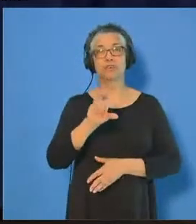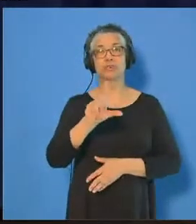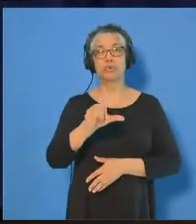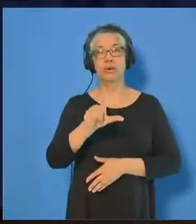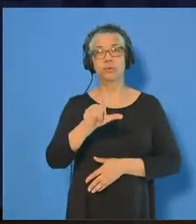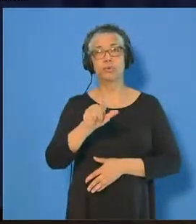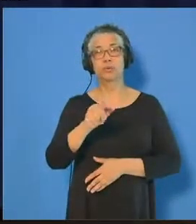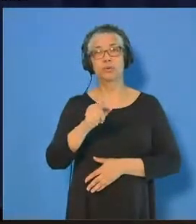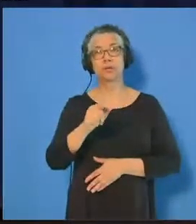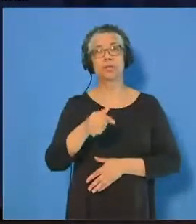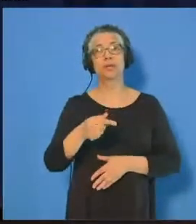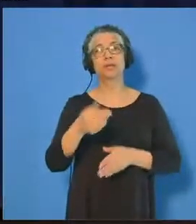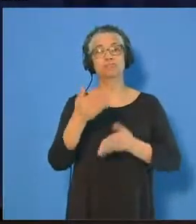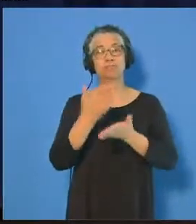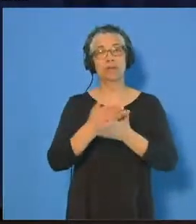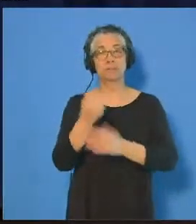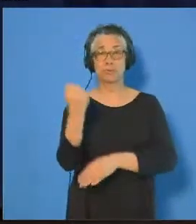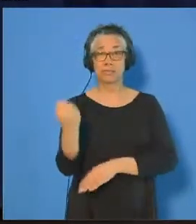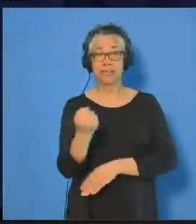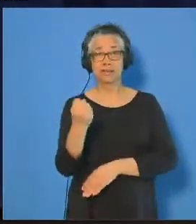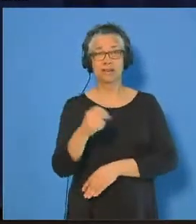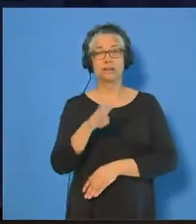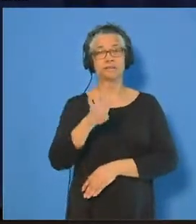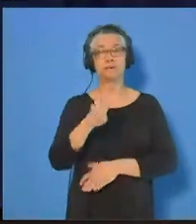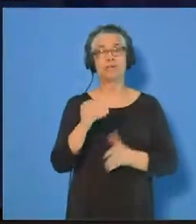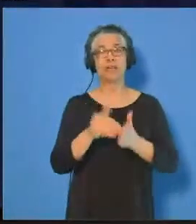5,621 stops on Saturday and